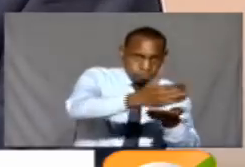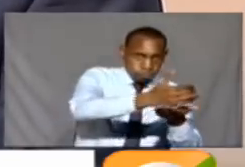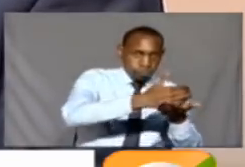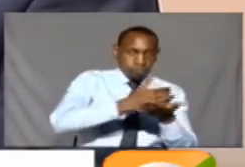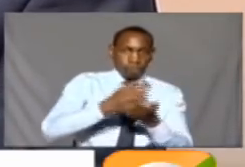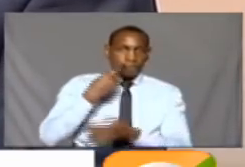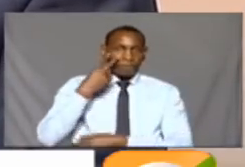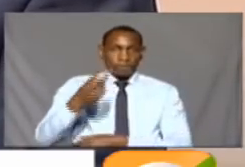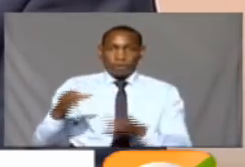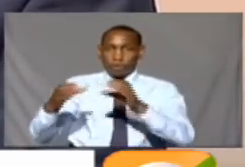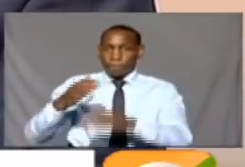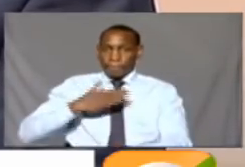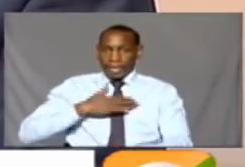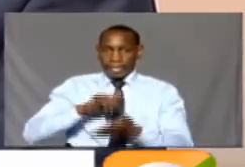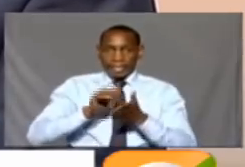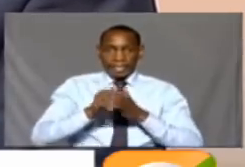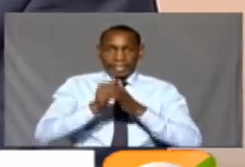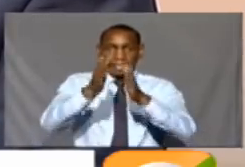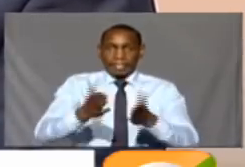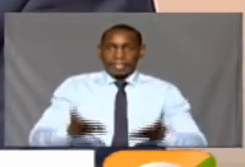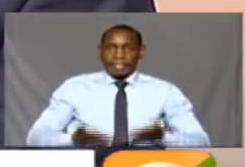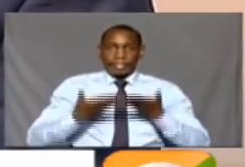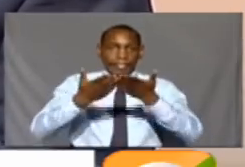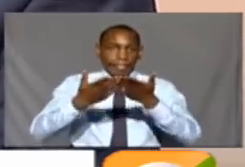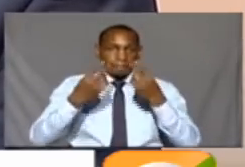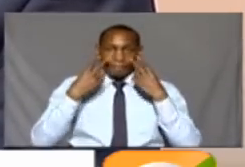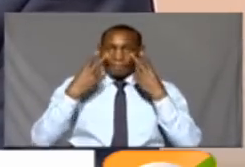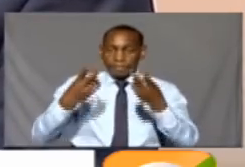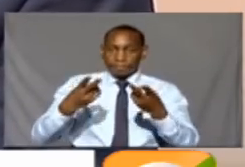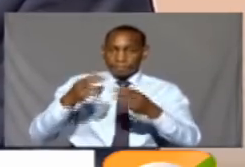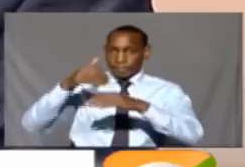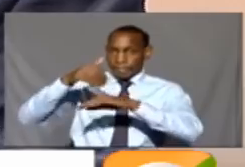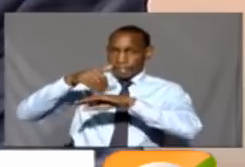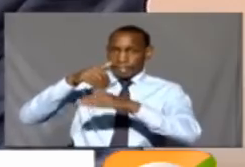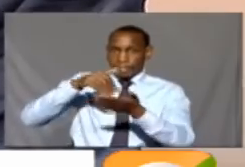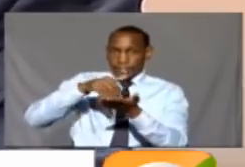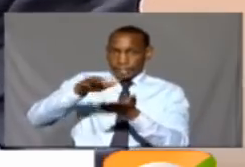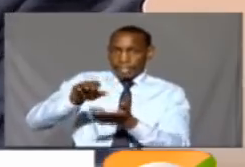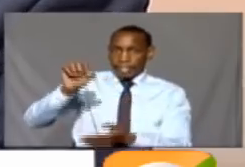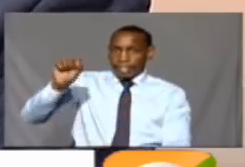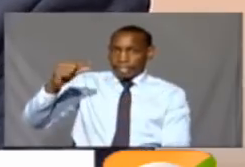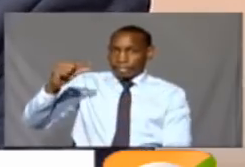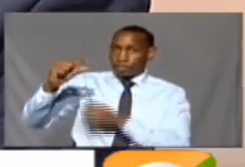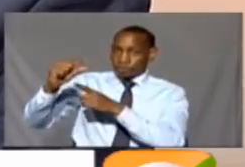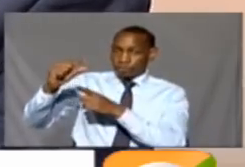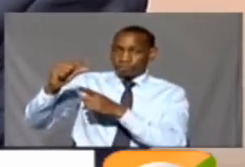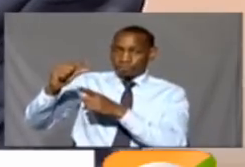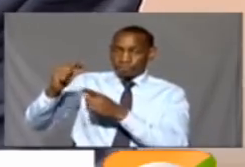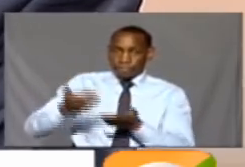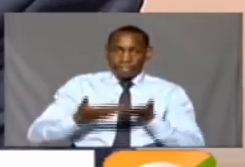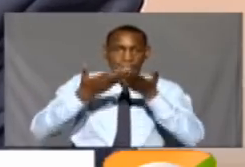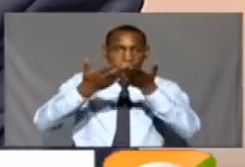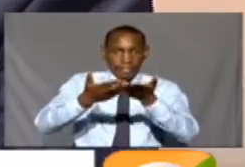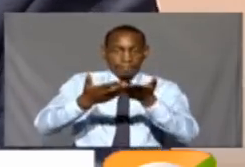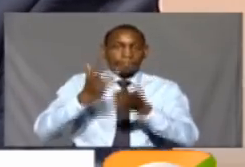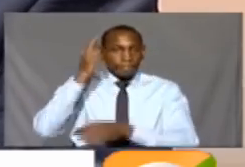my party that I lead presented our views. We sent our SG, he gave a reasoned